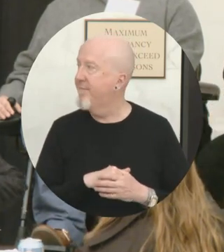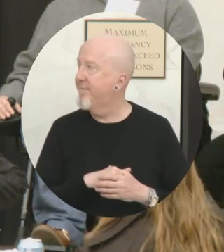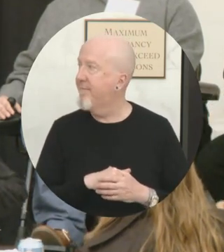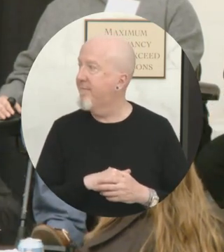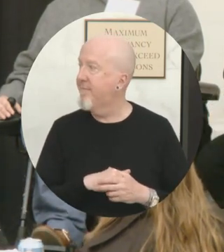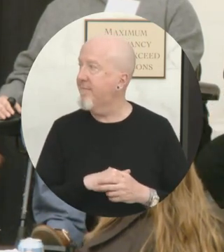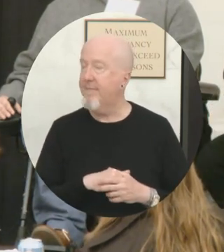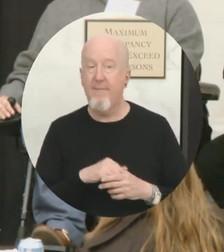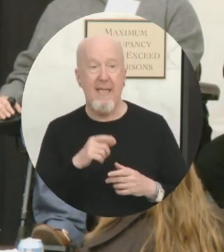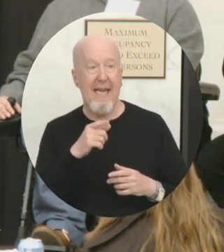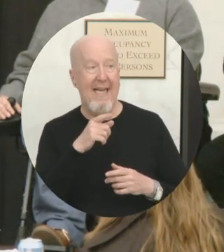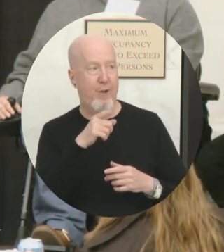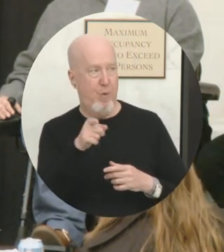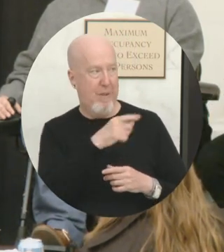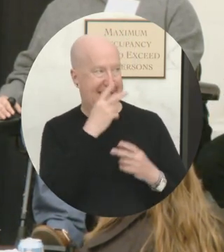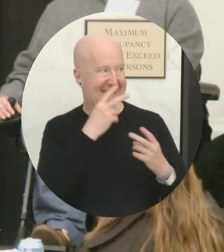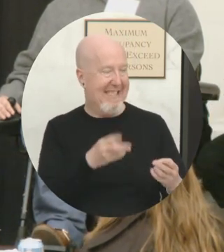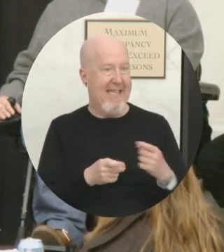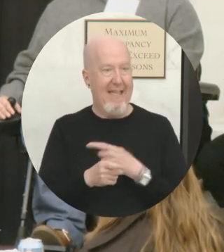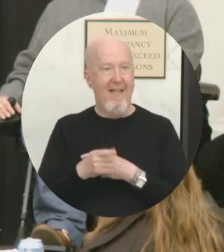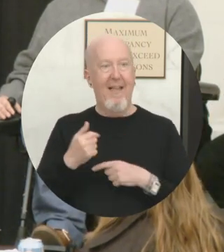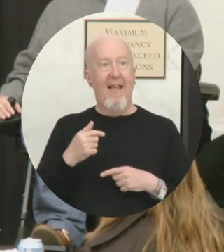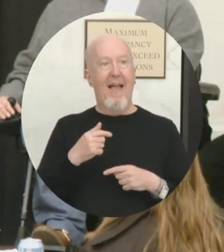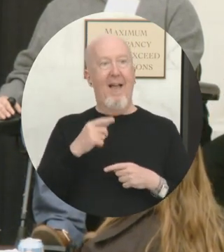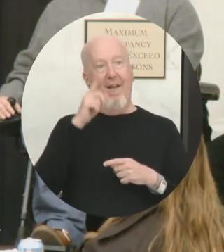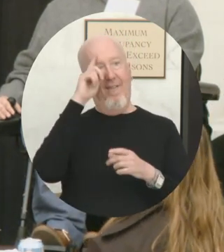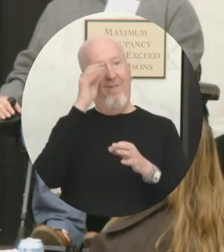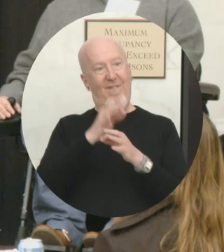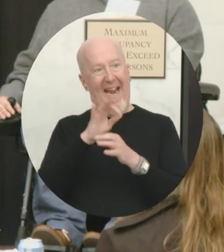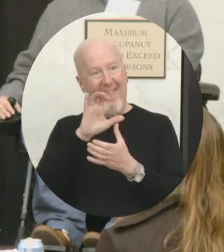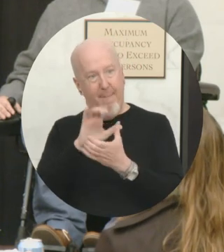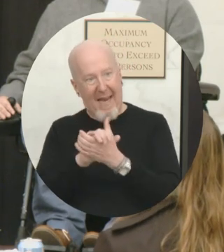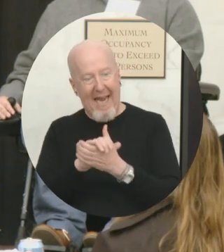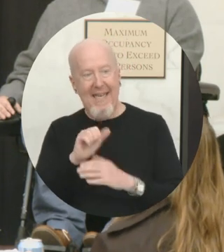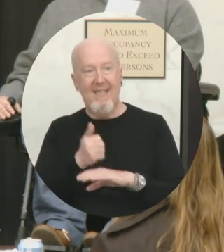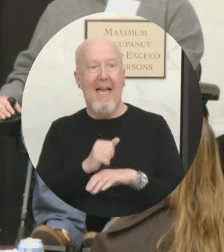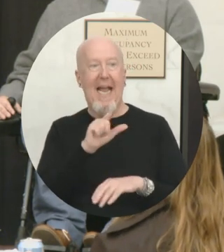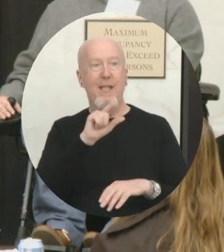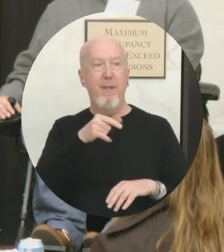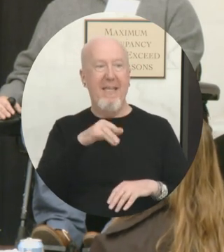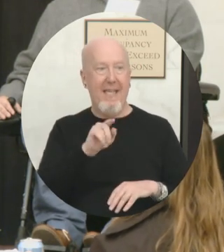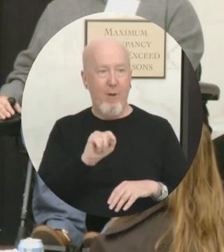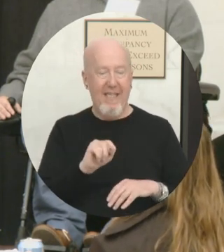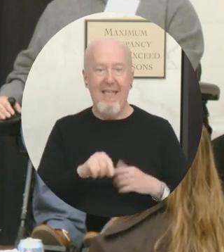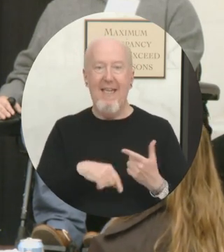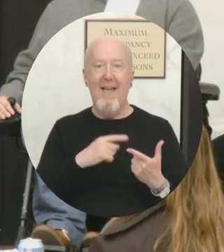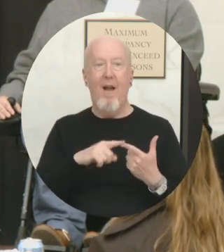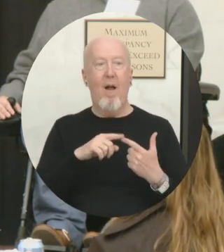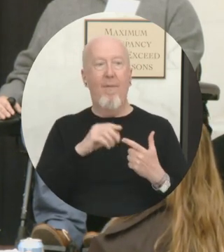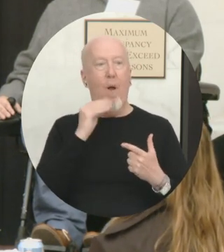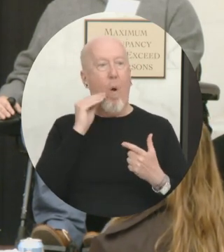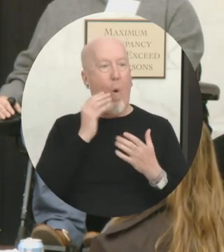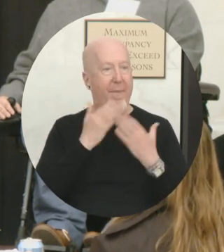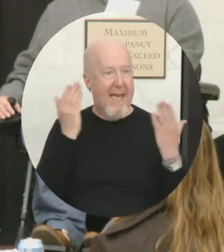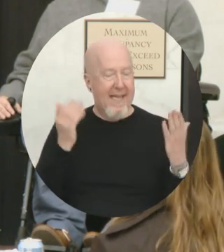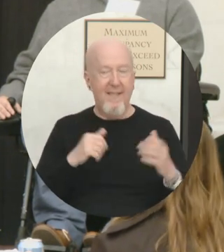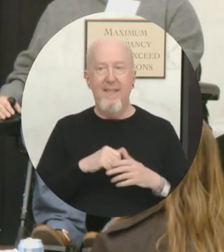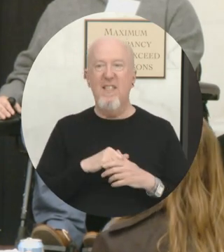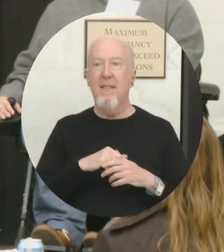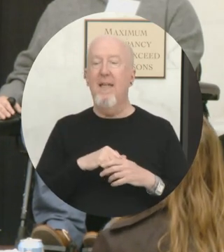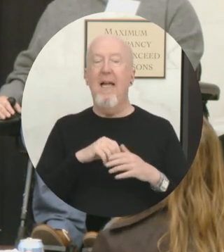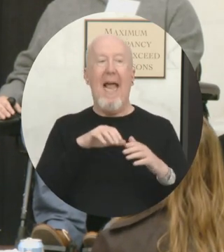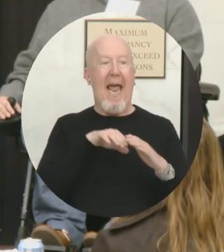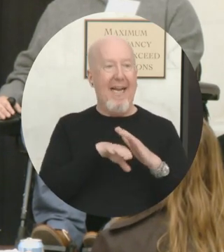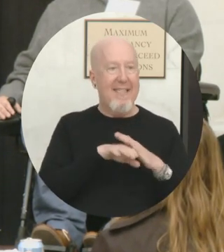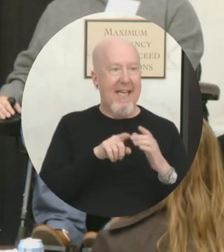So as you can see, we have faith-based LGBTQ, we have homeless, access and functional